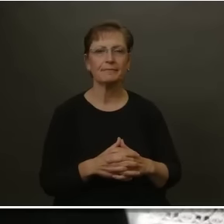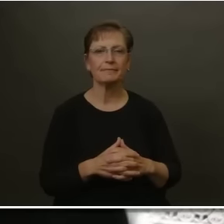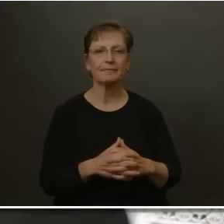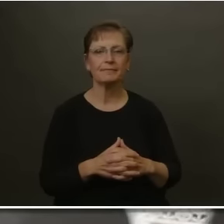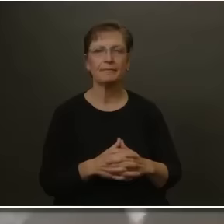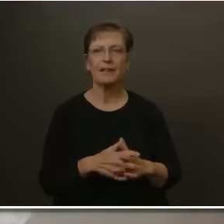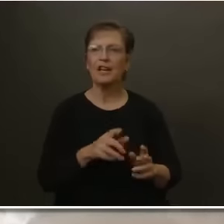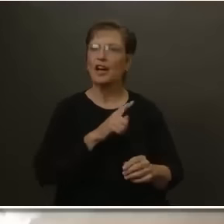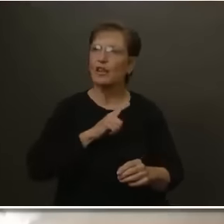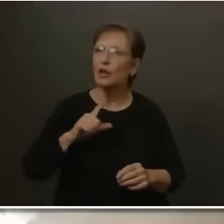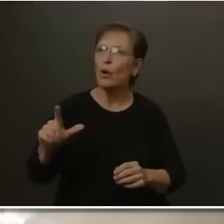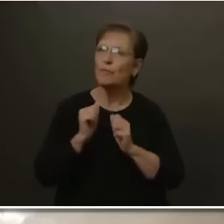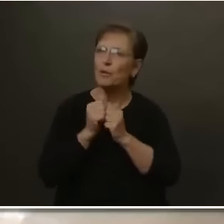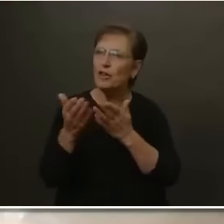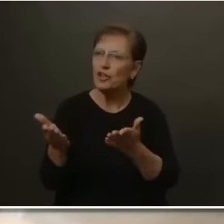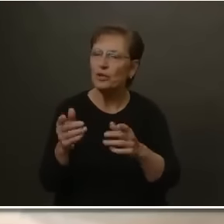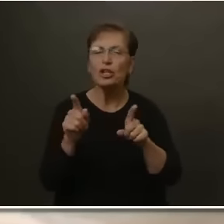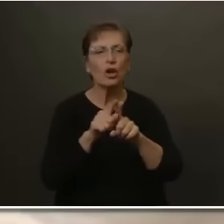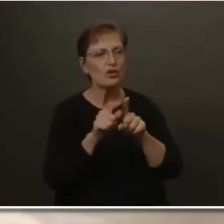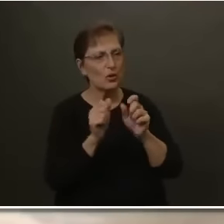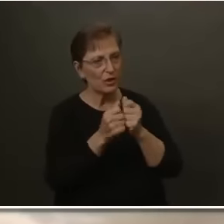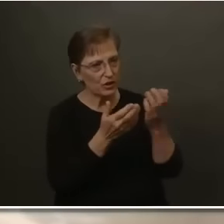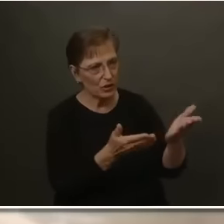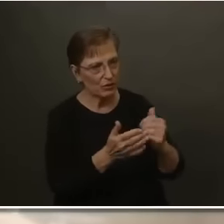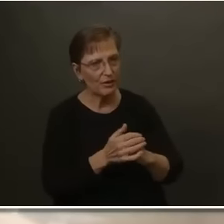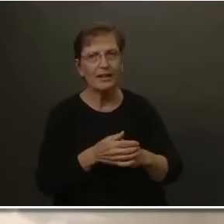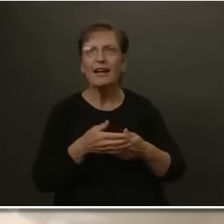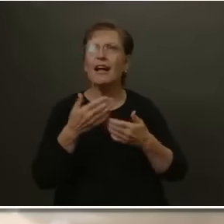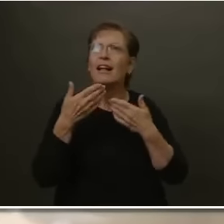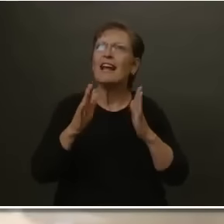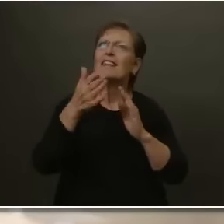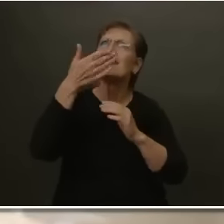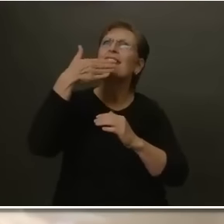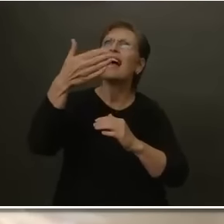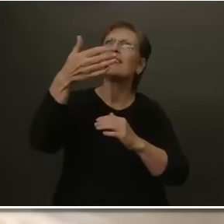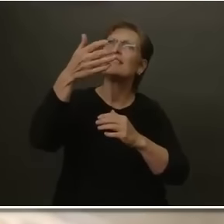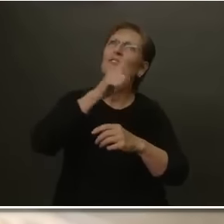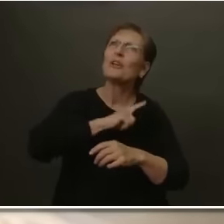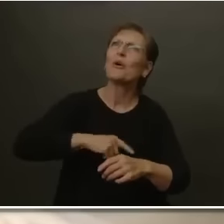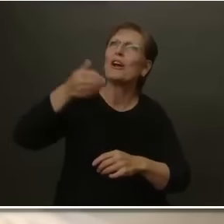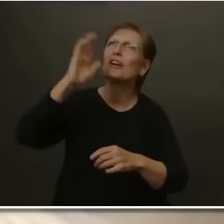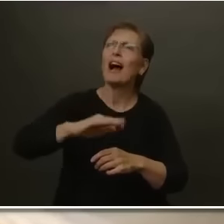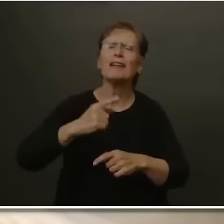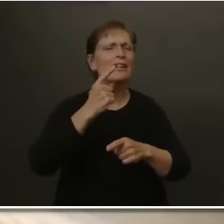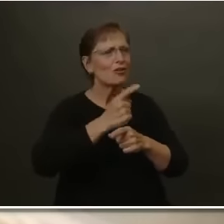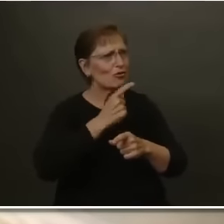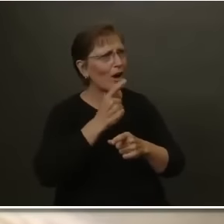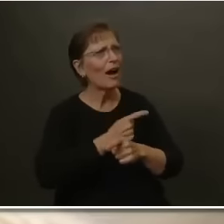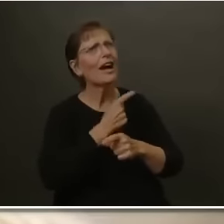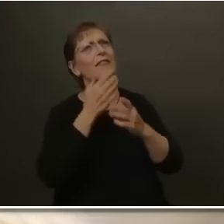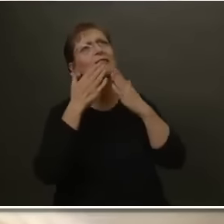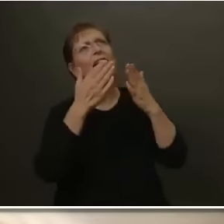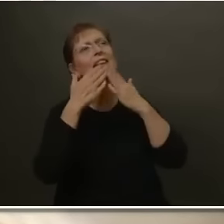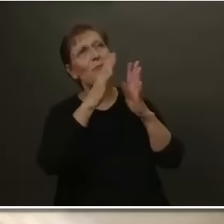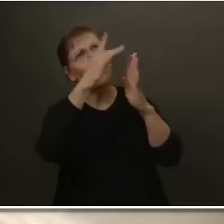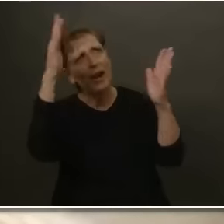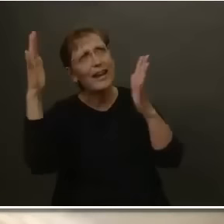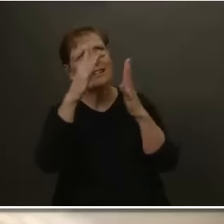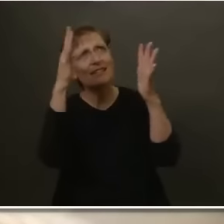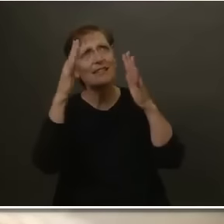The Lord be with you. And also with you. Let us give thanks to the Lord our God. It is right to give him thanks and